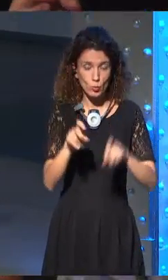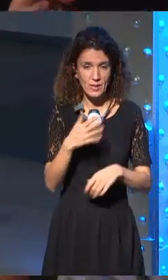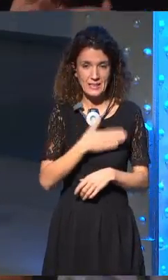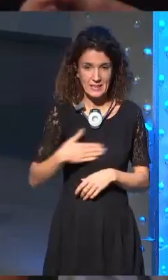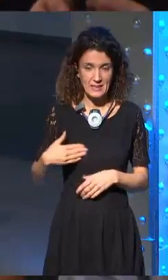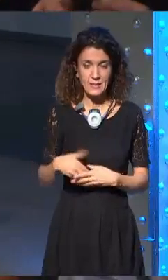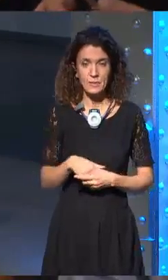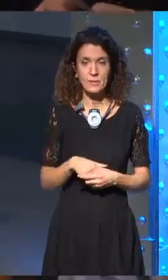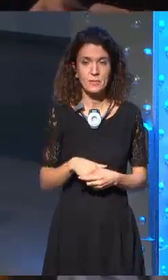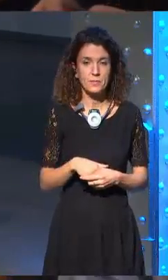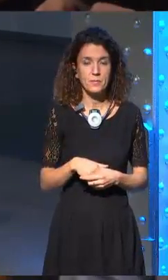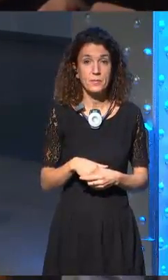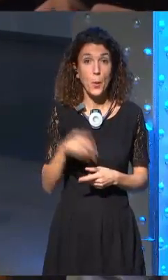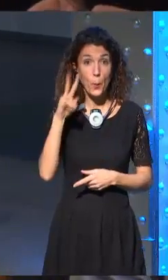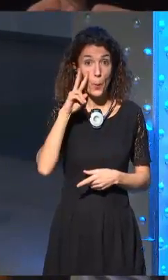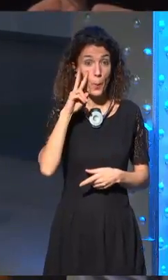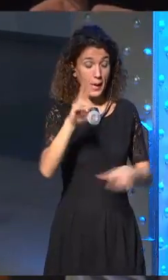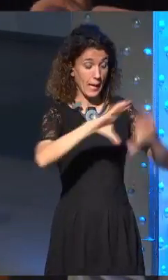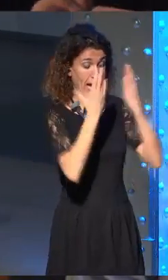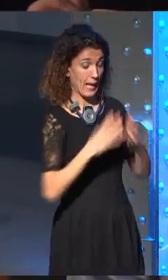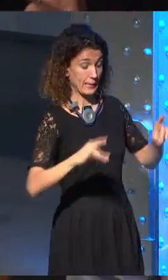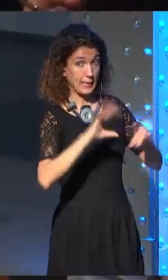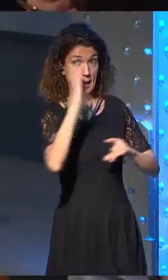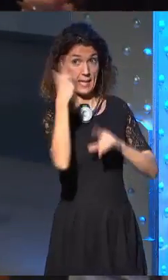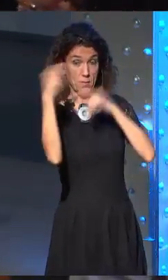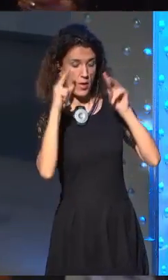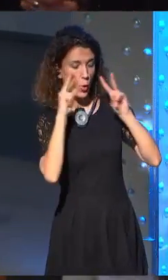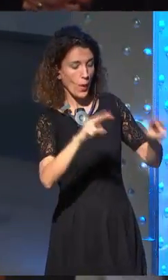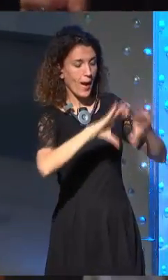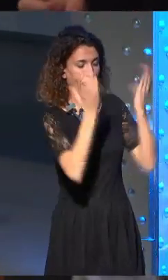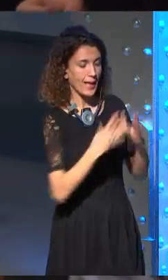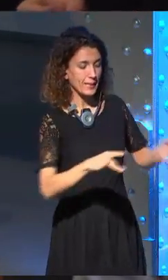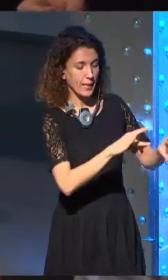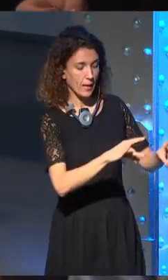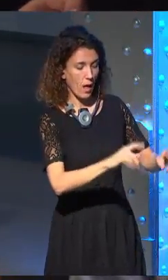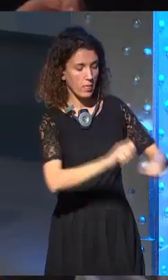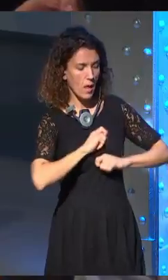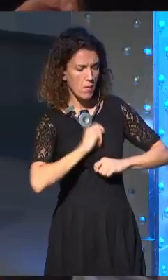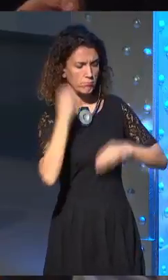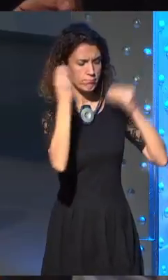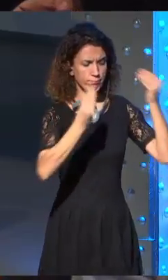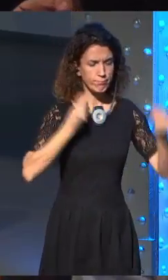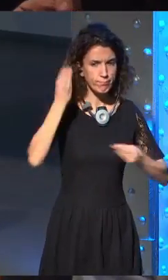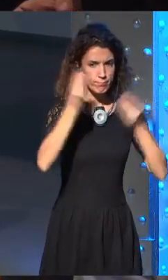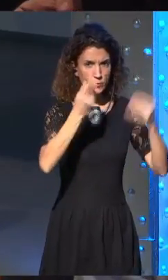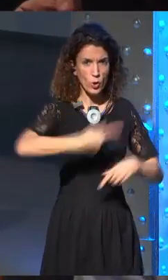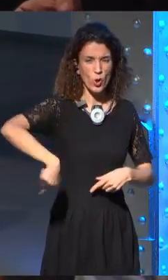I would like to ask you, to see the Earth from space,